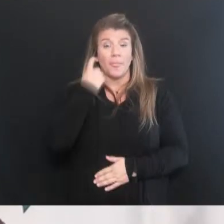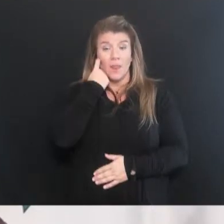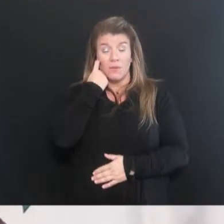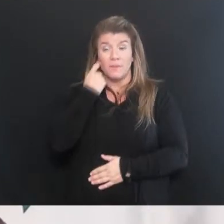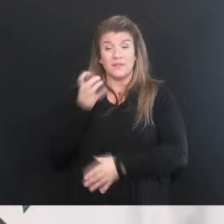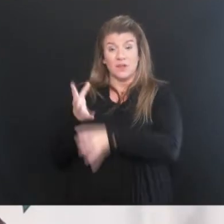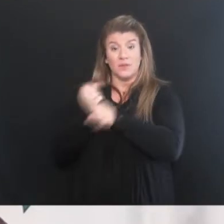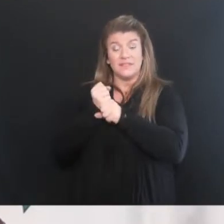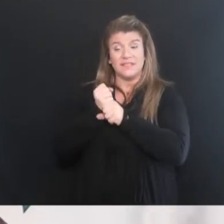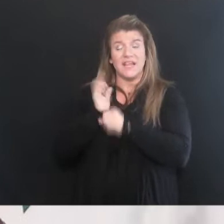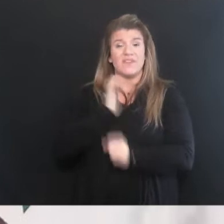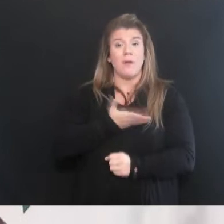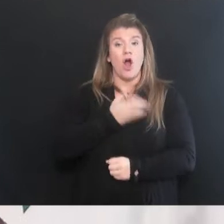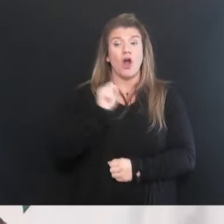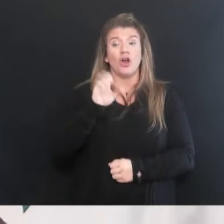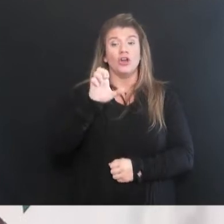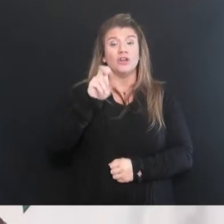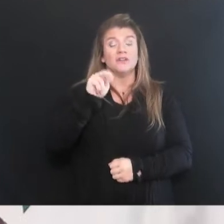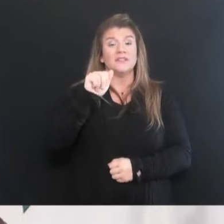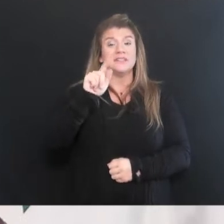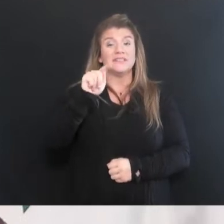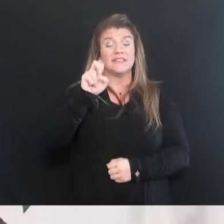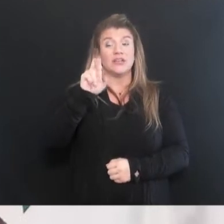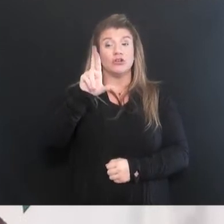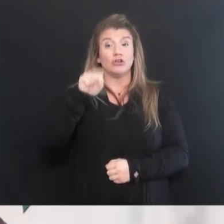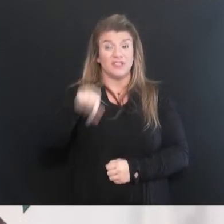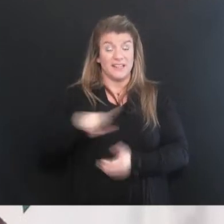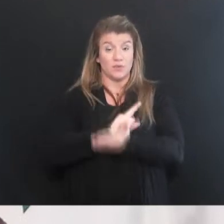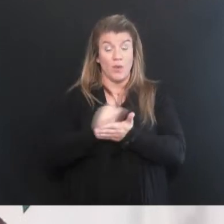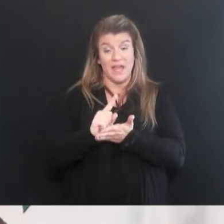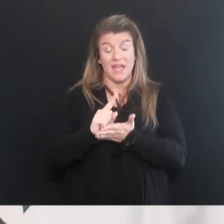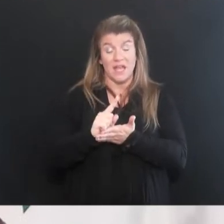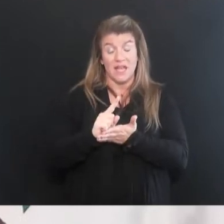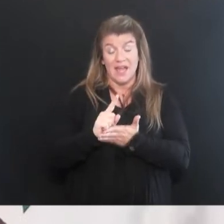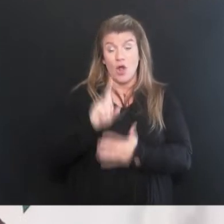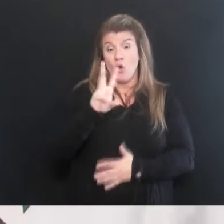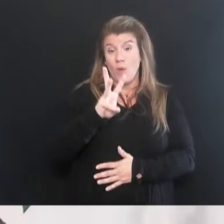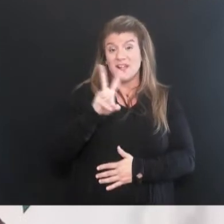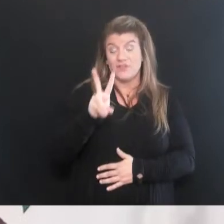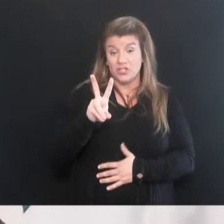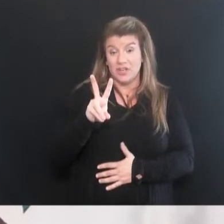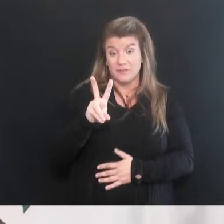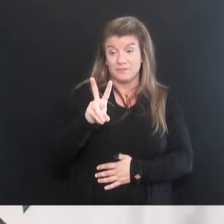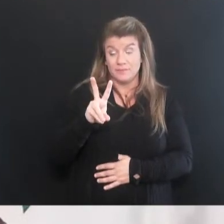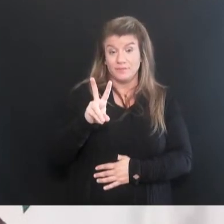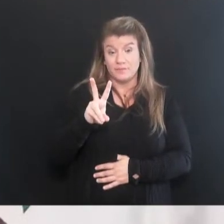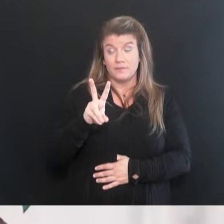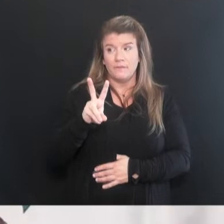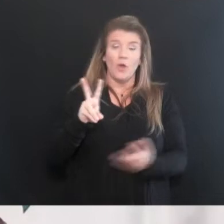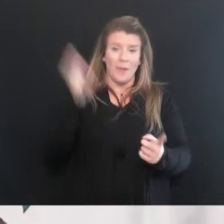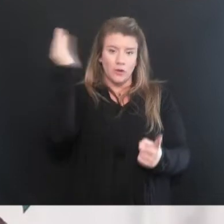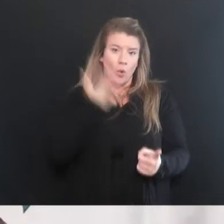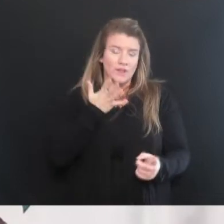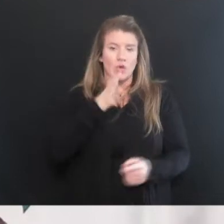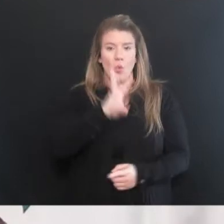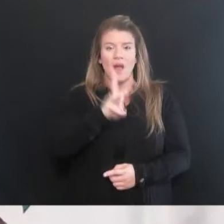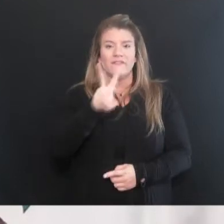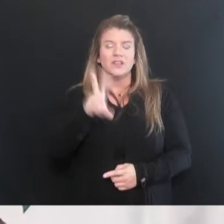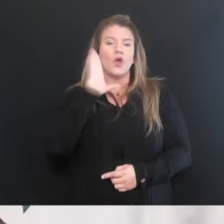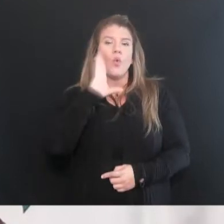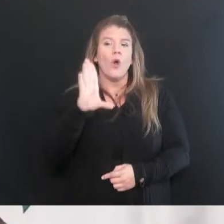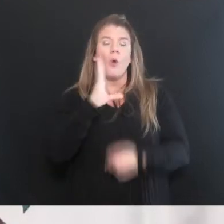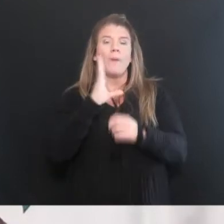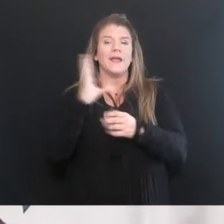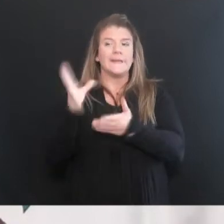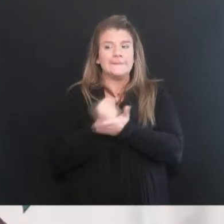our senators this week, from our U.S. senators, that West Virginia, or we were told that West Virginia will be